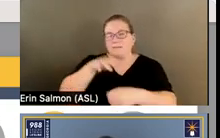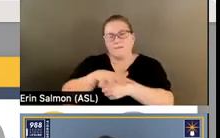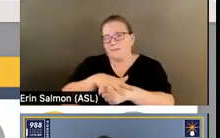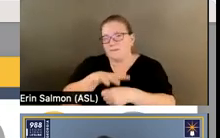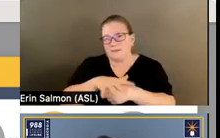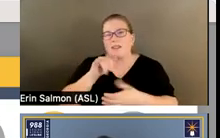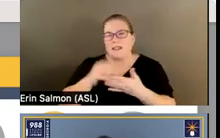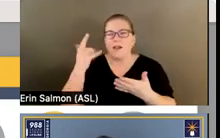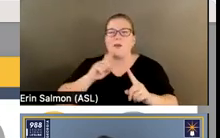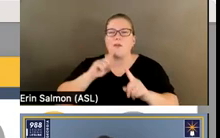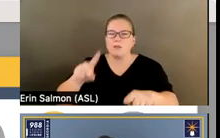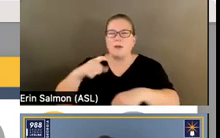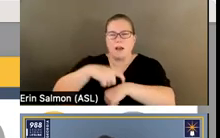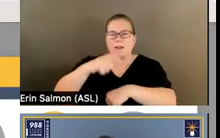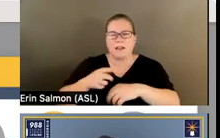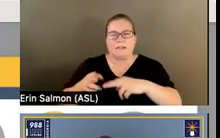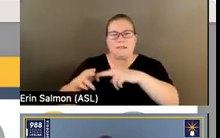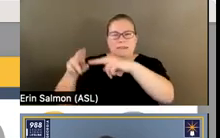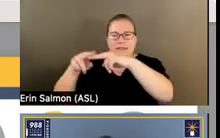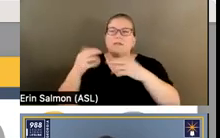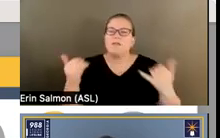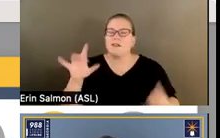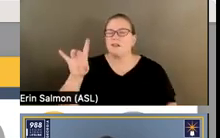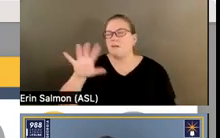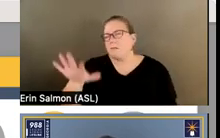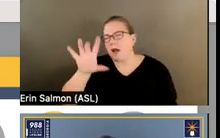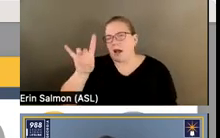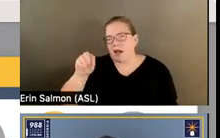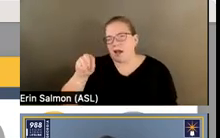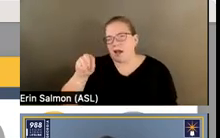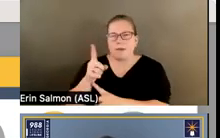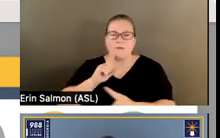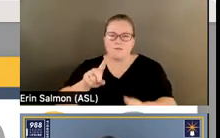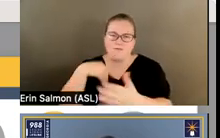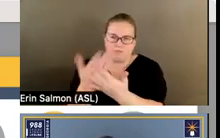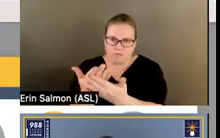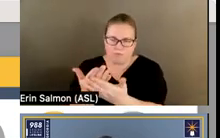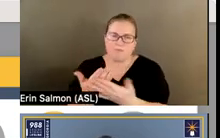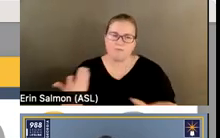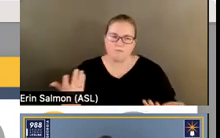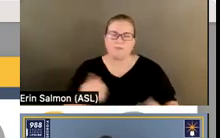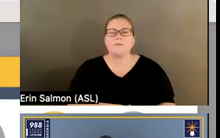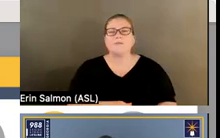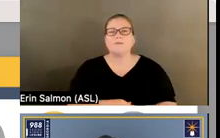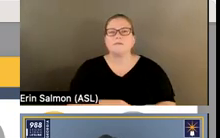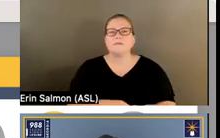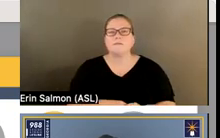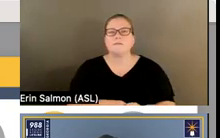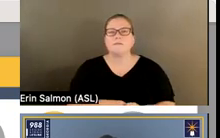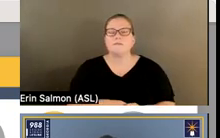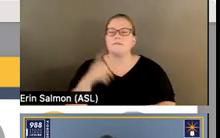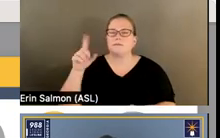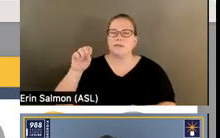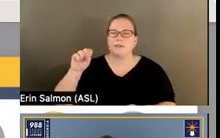kind of is in that 80-minute range. The SAMHSA, our partners at SAMHSA and the